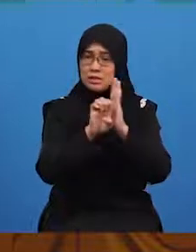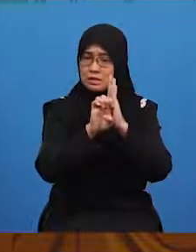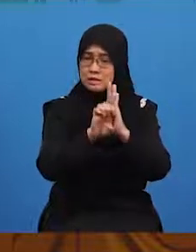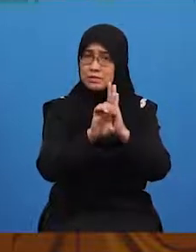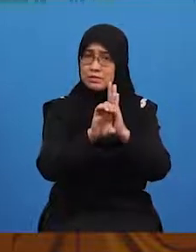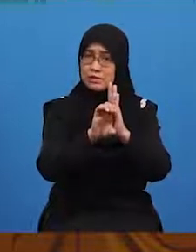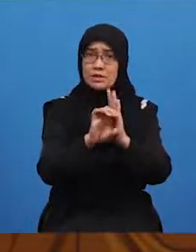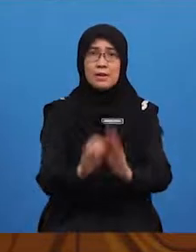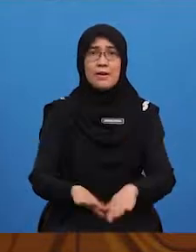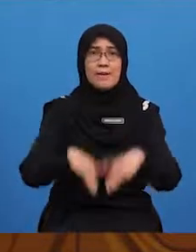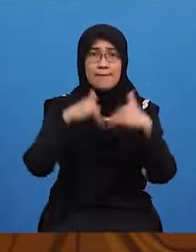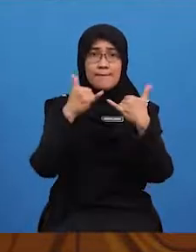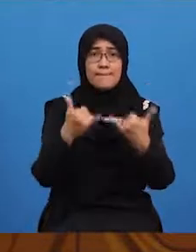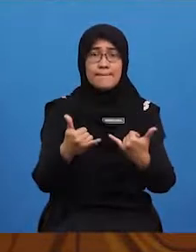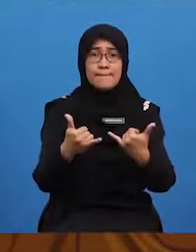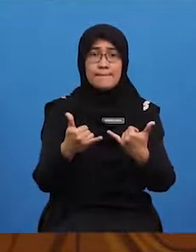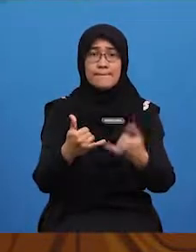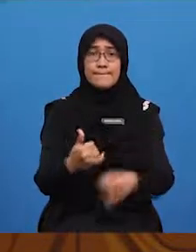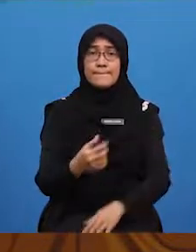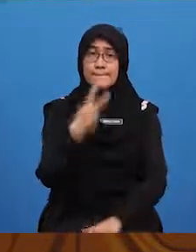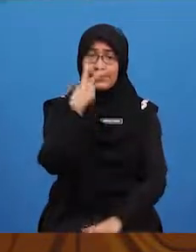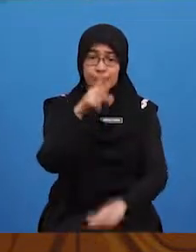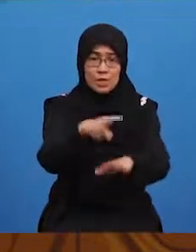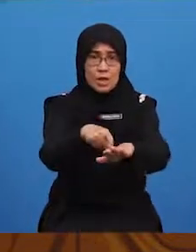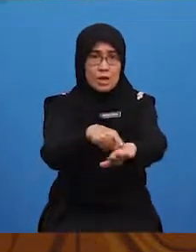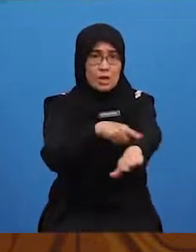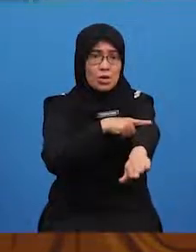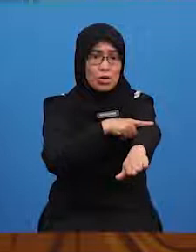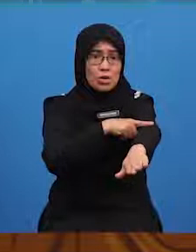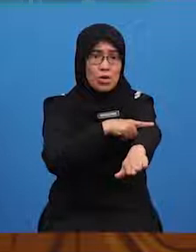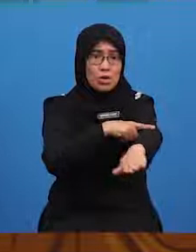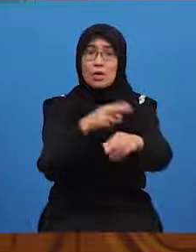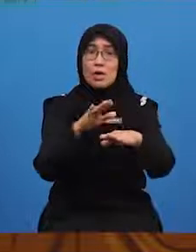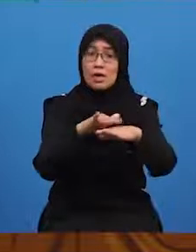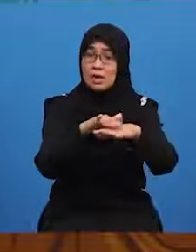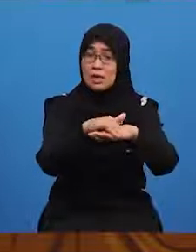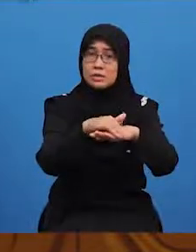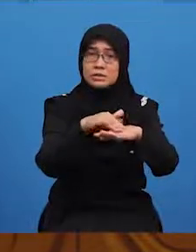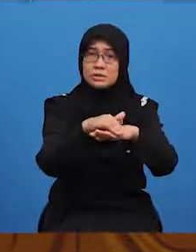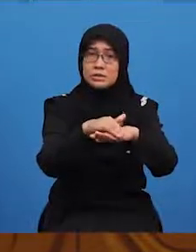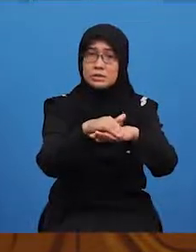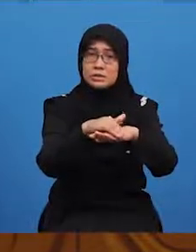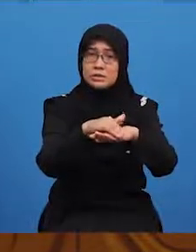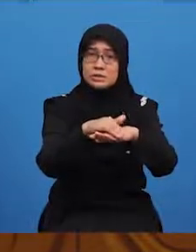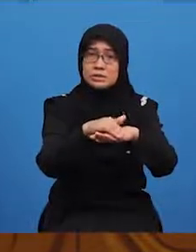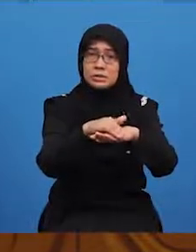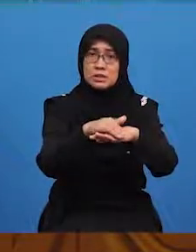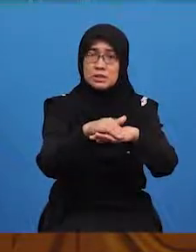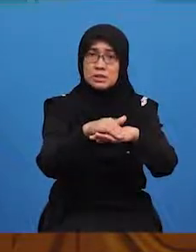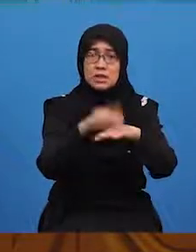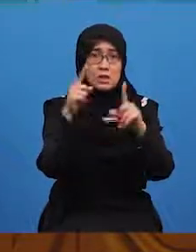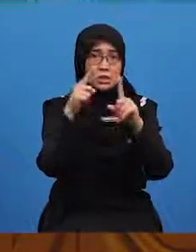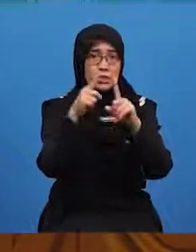Let's take a look at another example. Now, look at the long hand